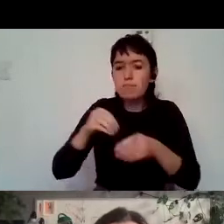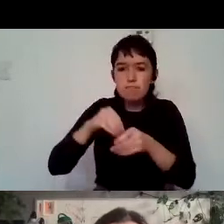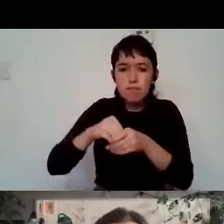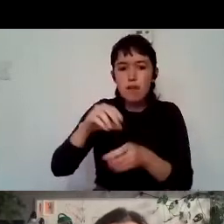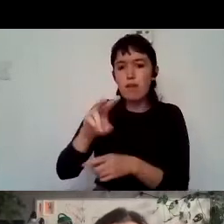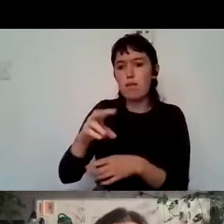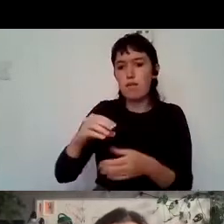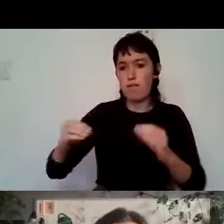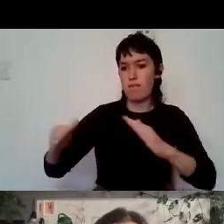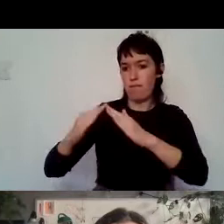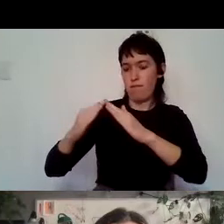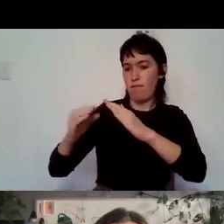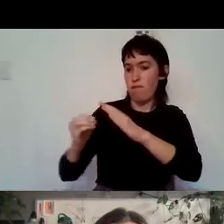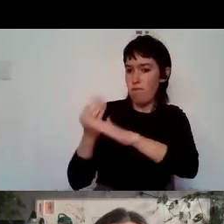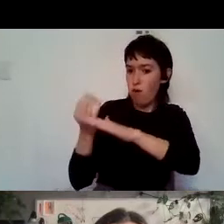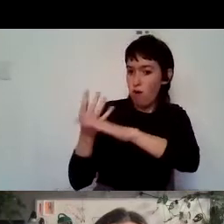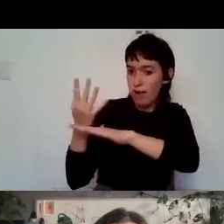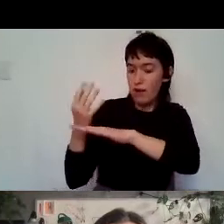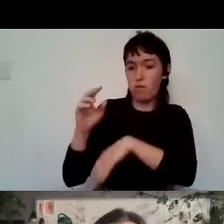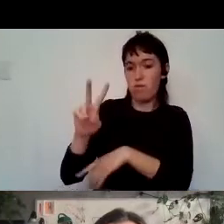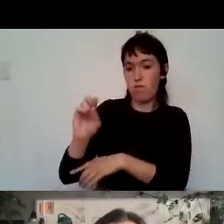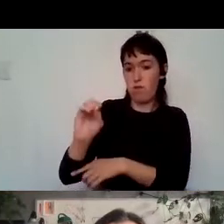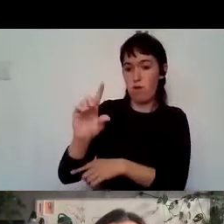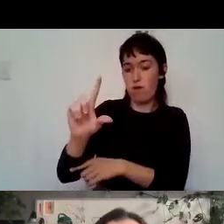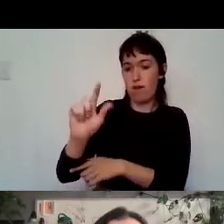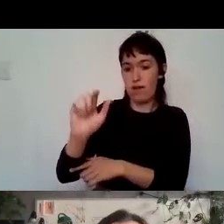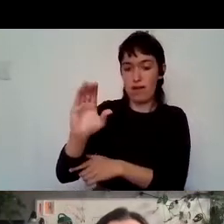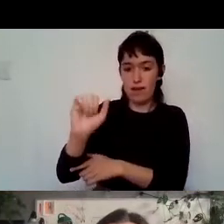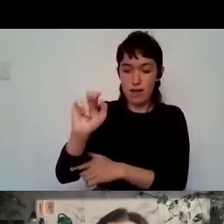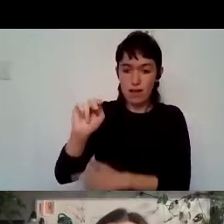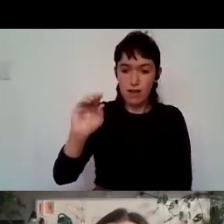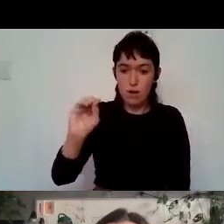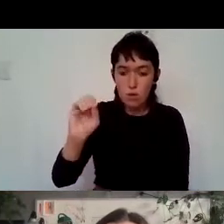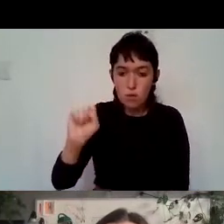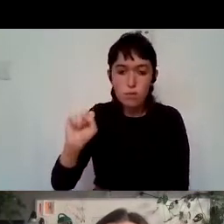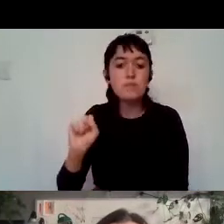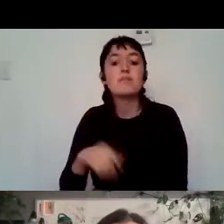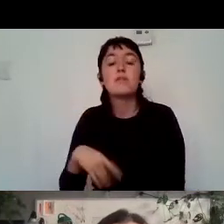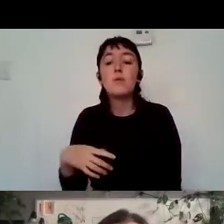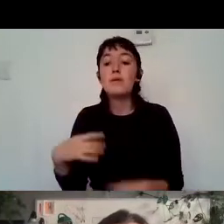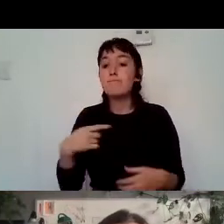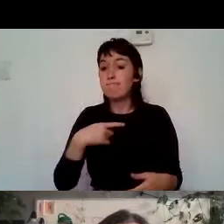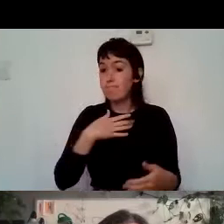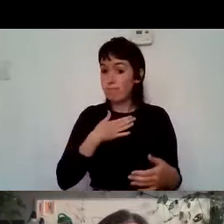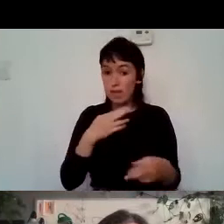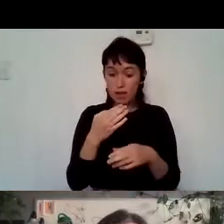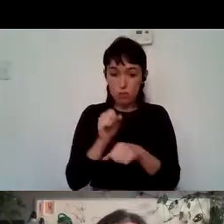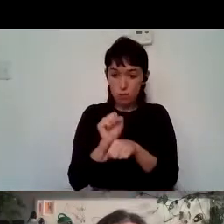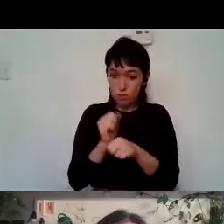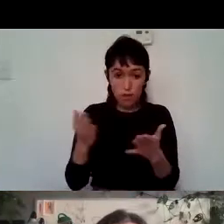would hope to work forecasting volcanic eruptions and making the world safer for everyone.